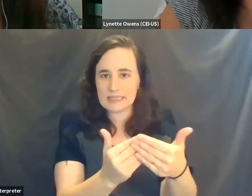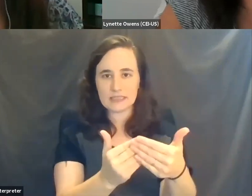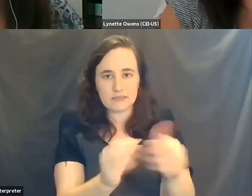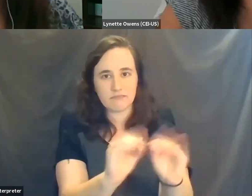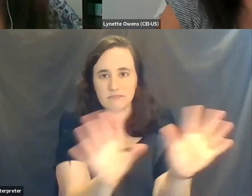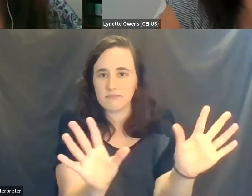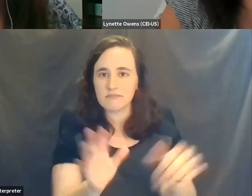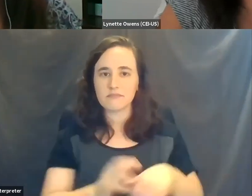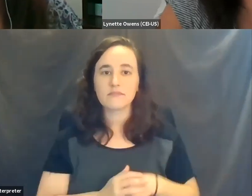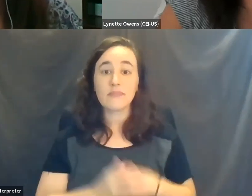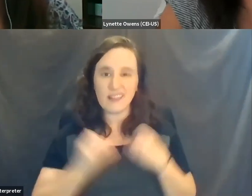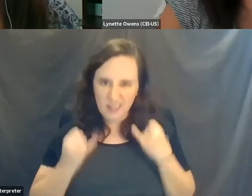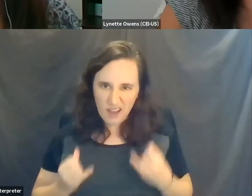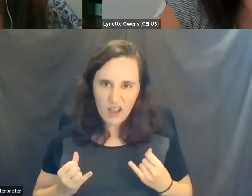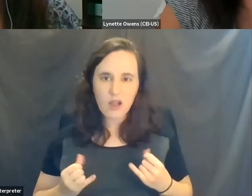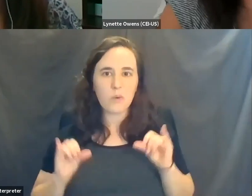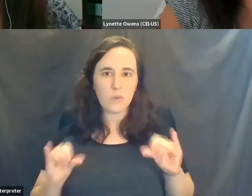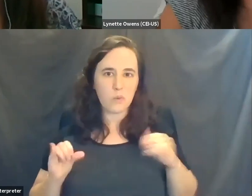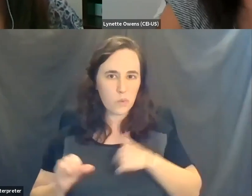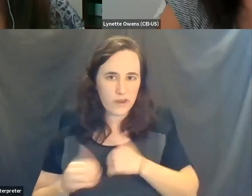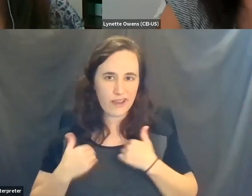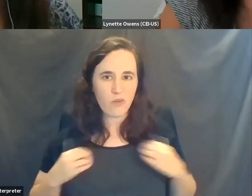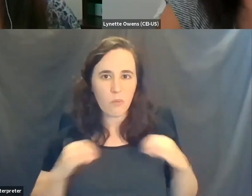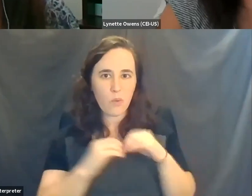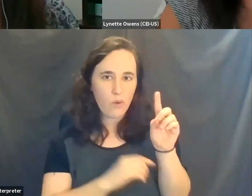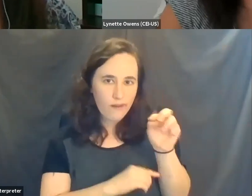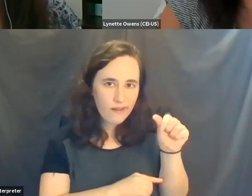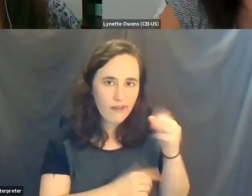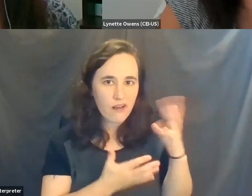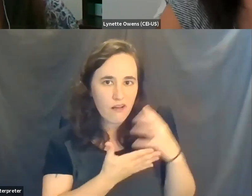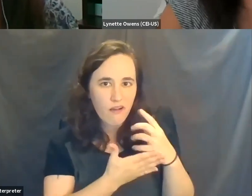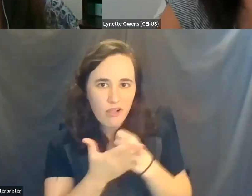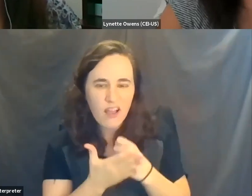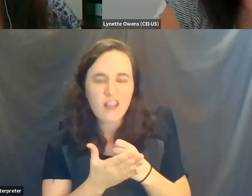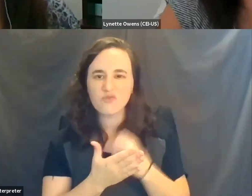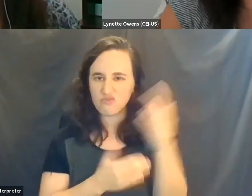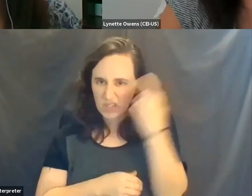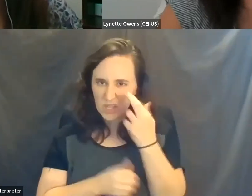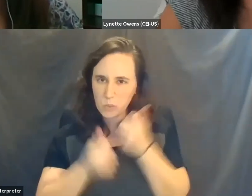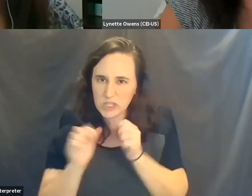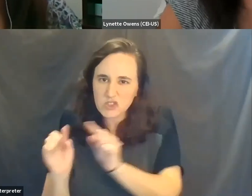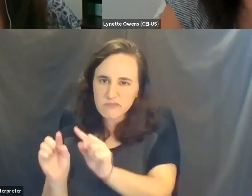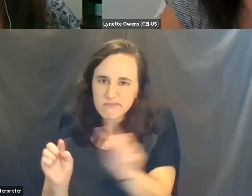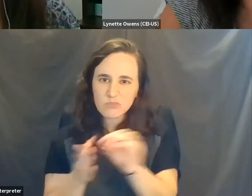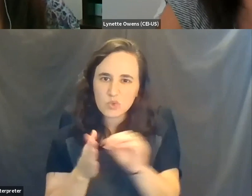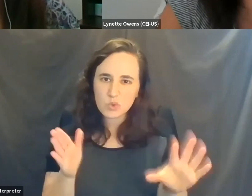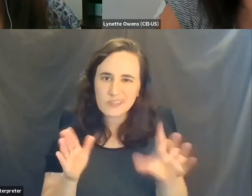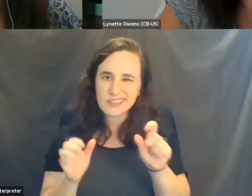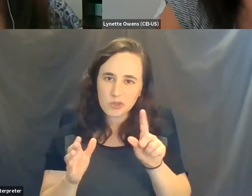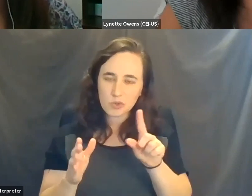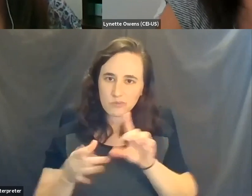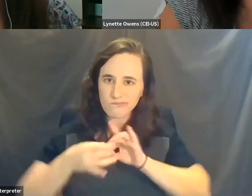about students. Like, we understand who we need to check in with and make sure that we set up for success moving forward,